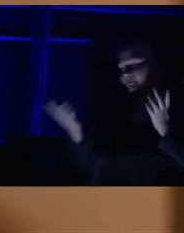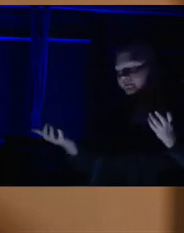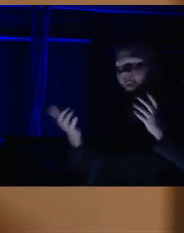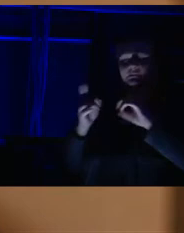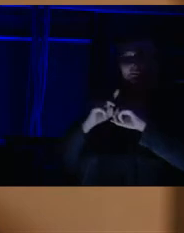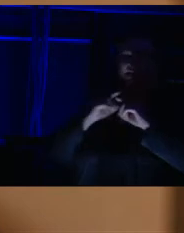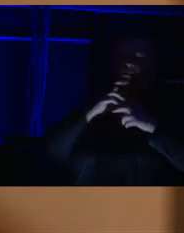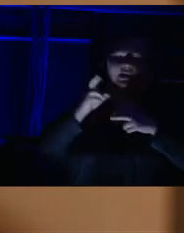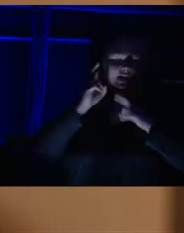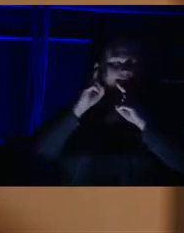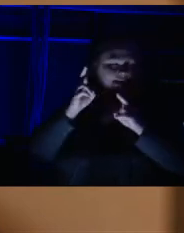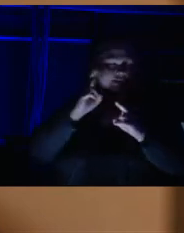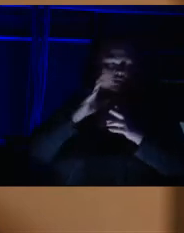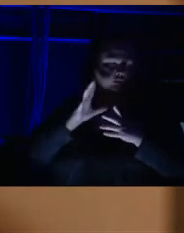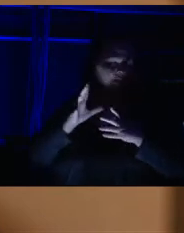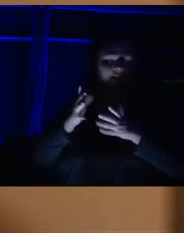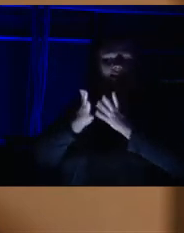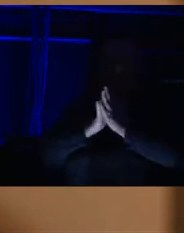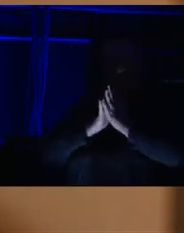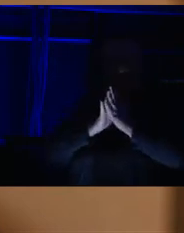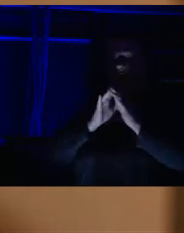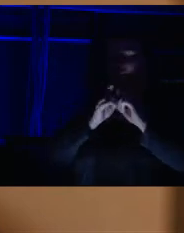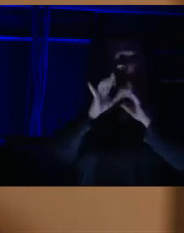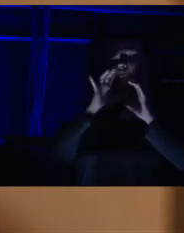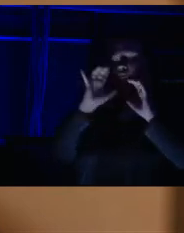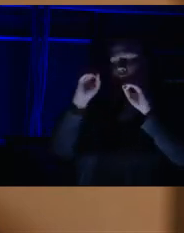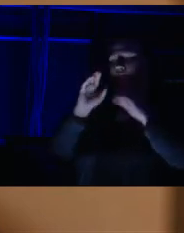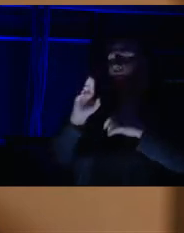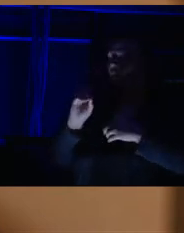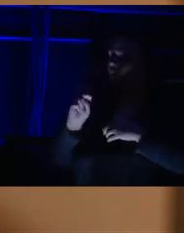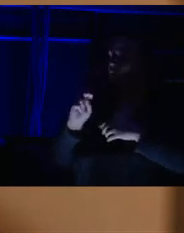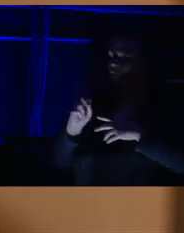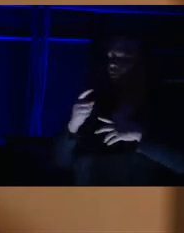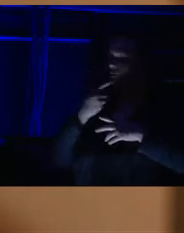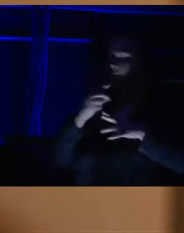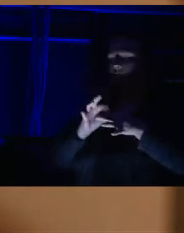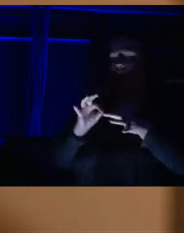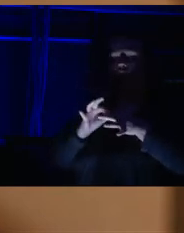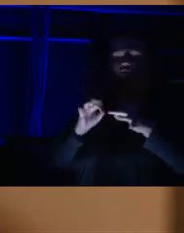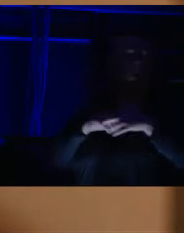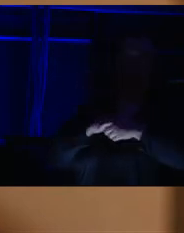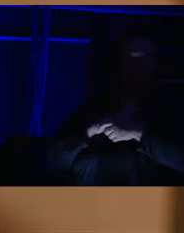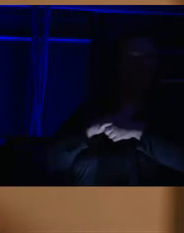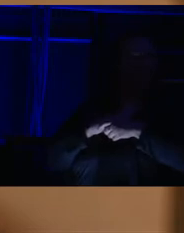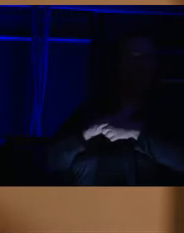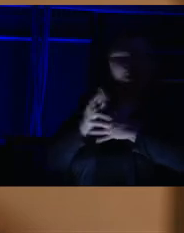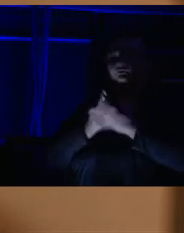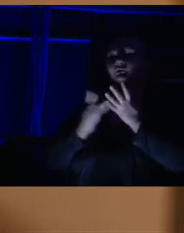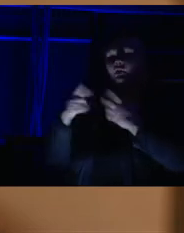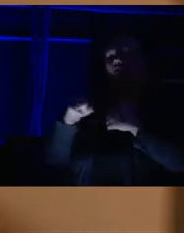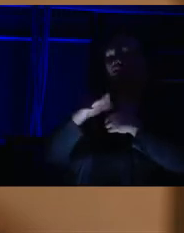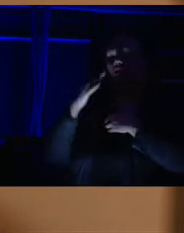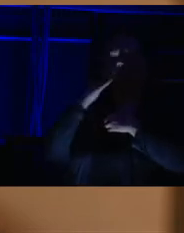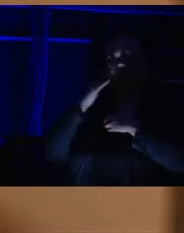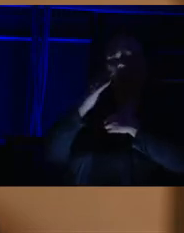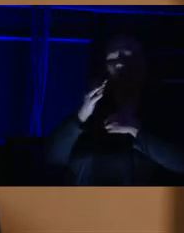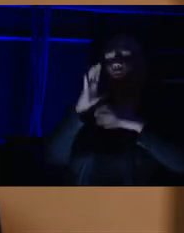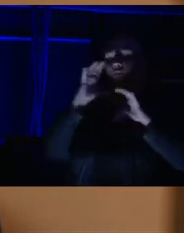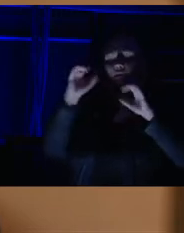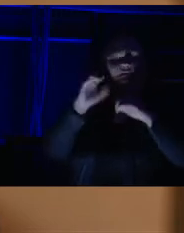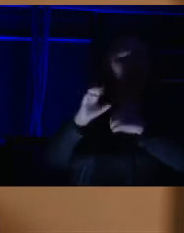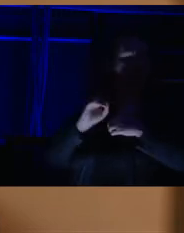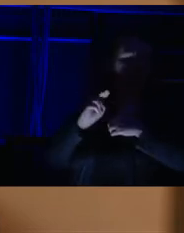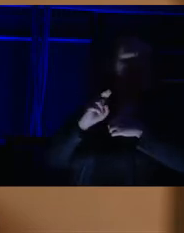I am honored to have been asked by President Ono to say a few words. As some of you know, President Ono and I have